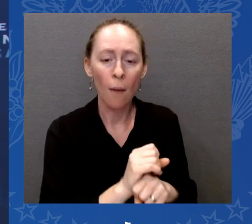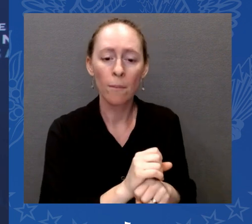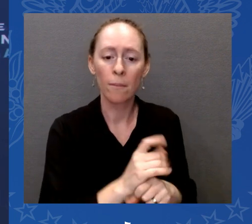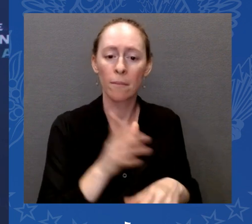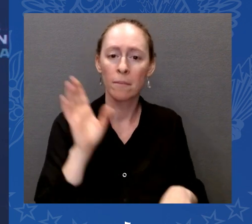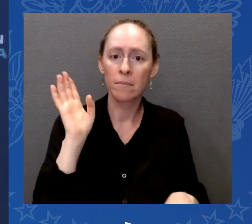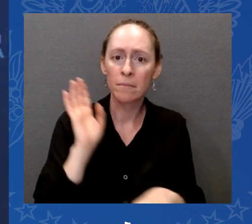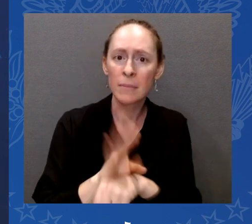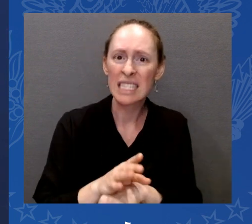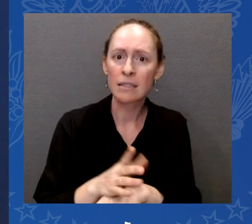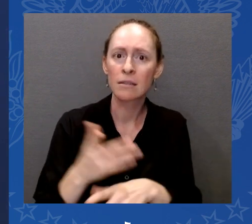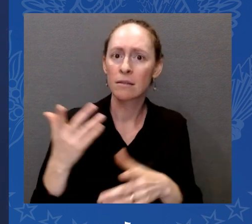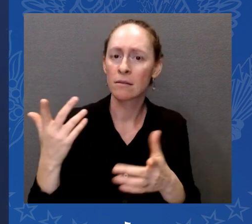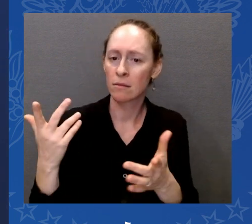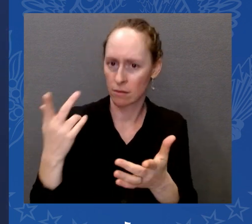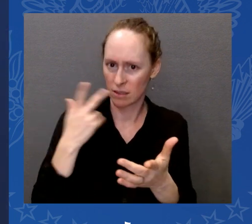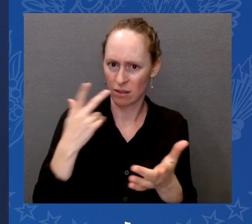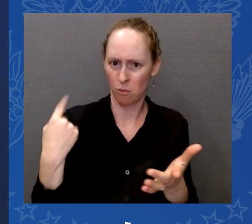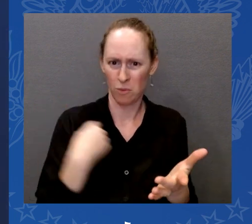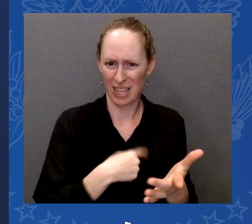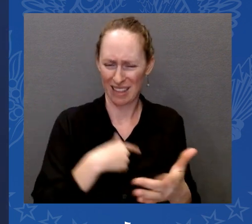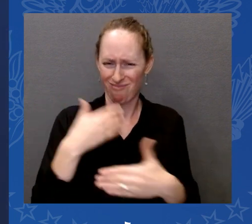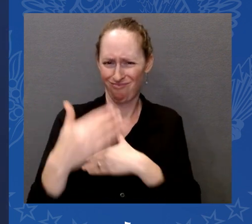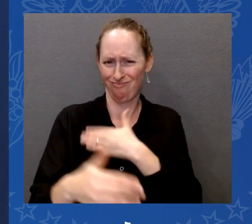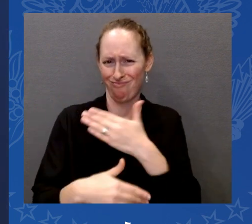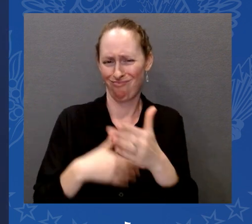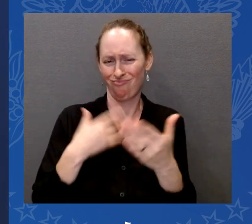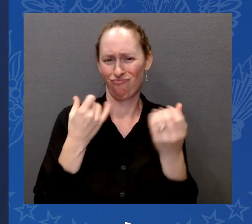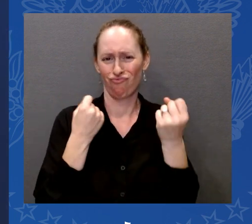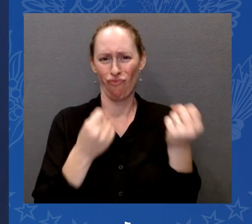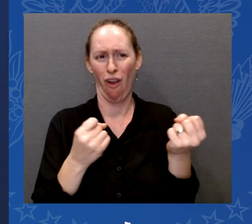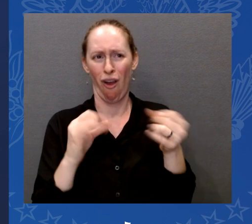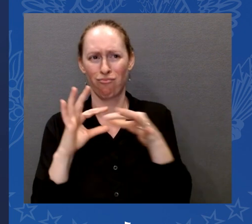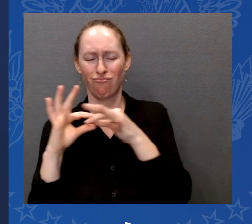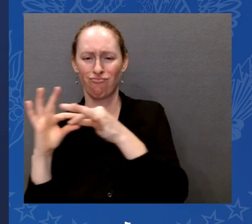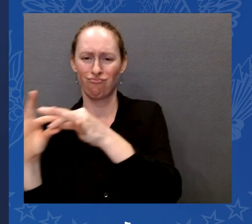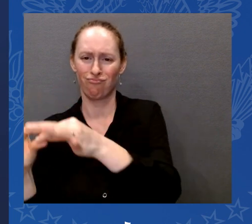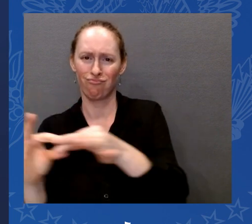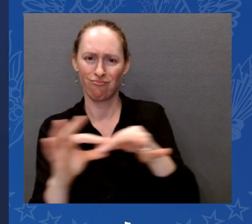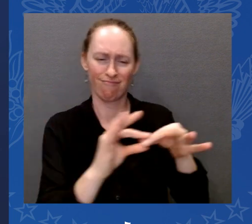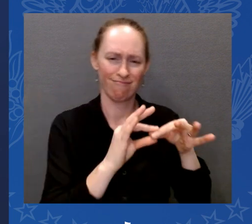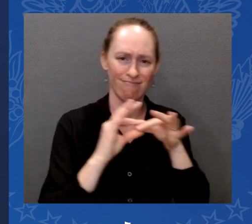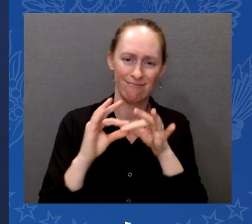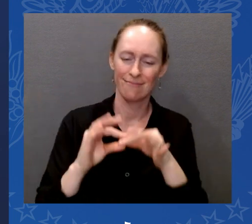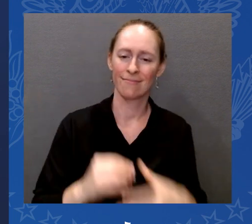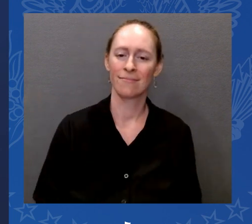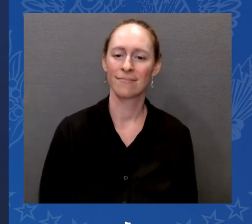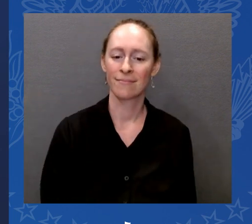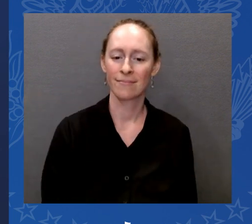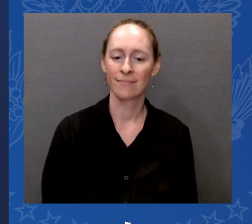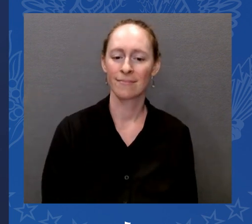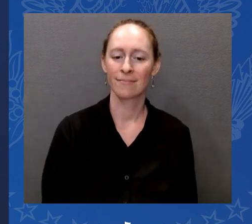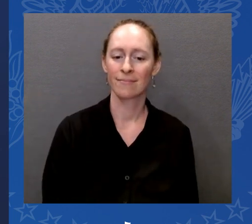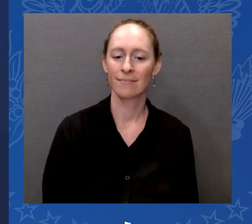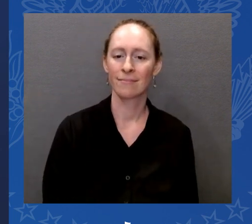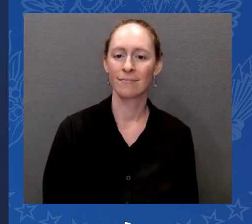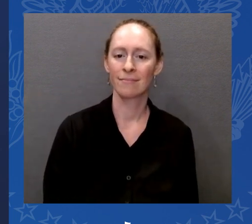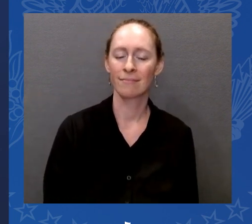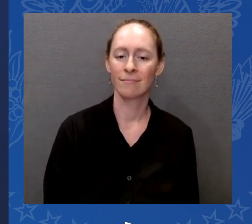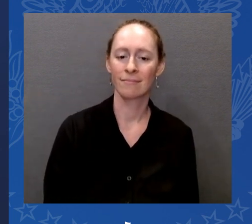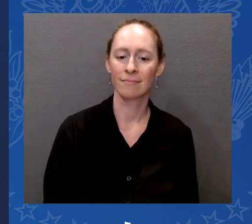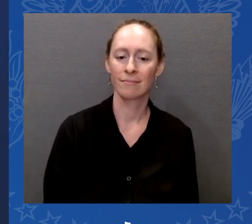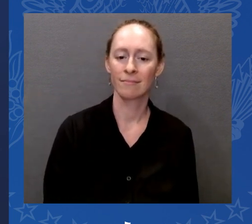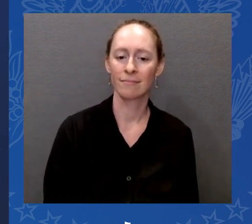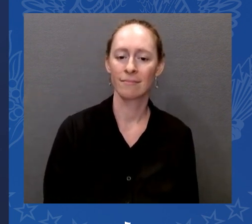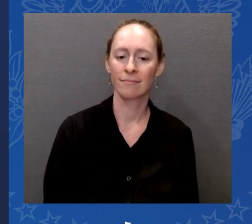together. And that's what today's all about. I've never, and I mean this sincerely, I've never been more